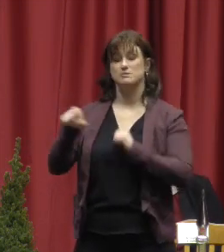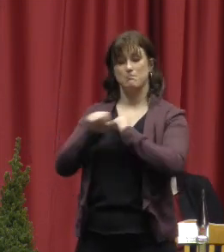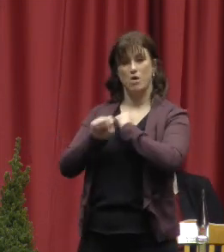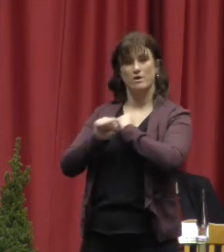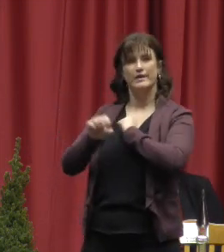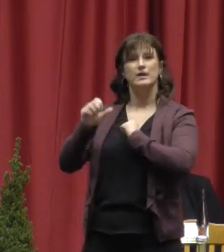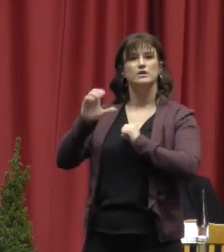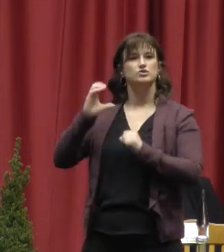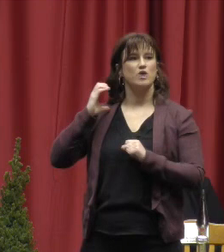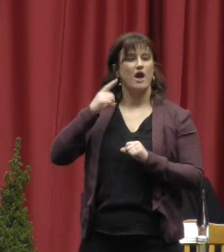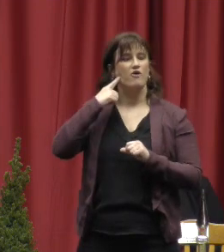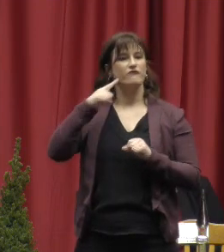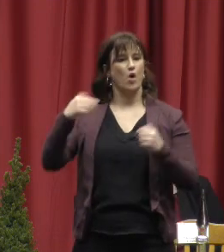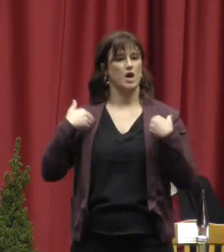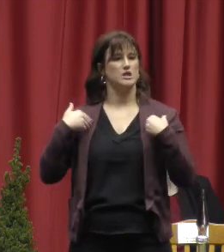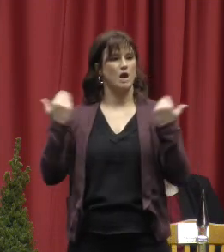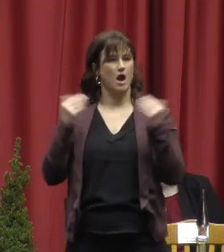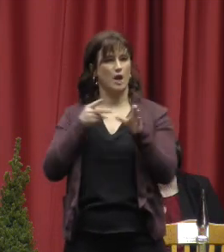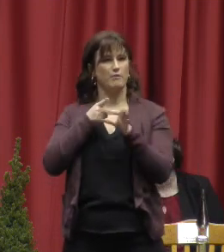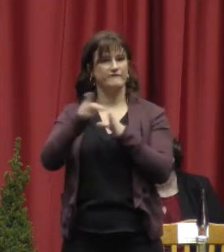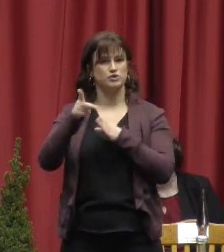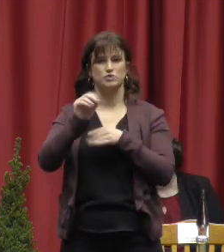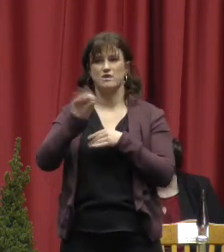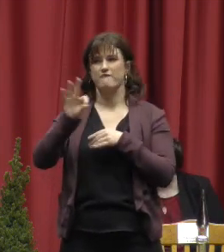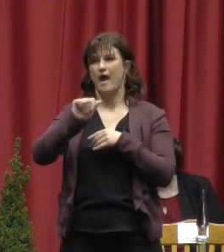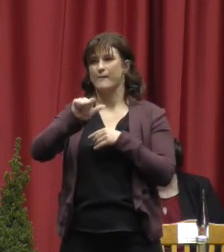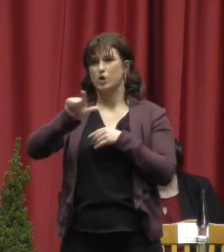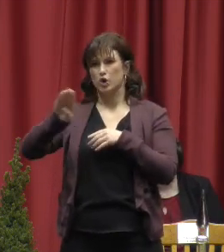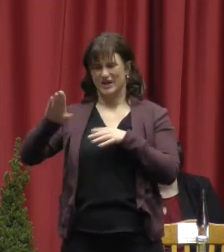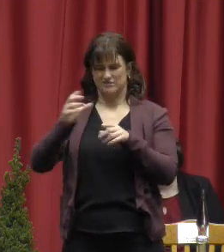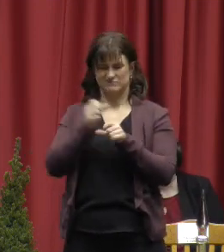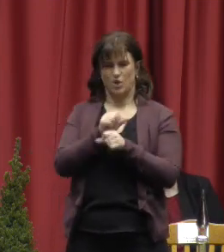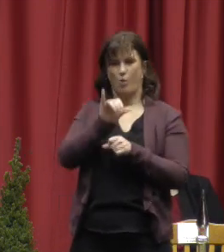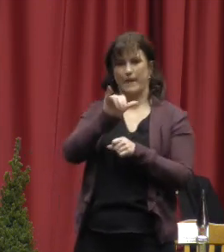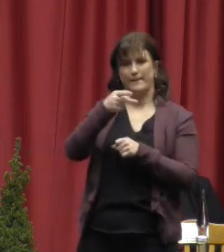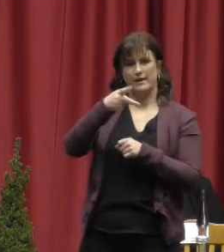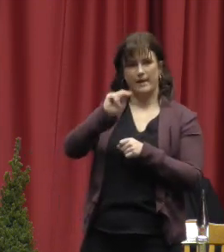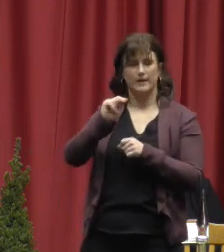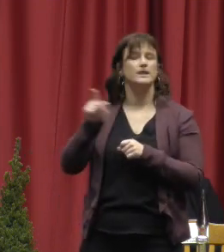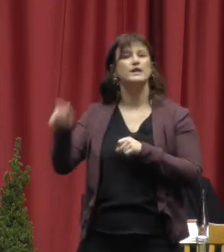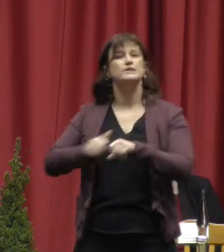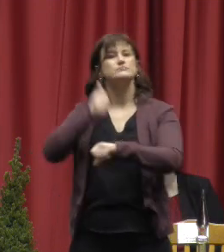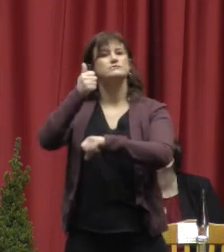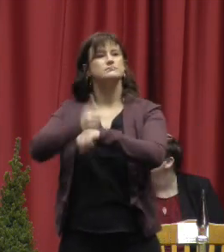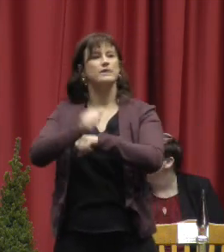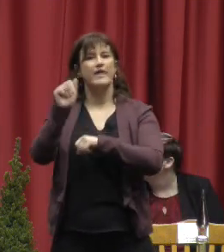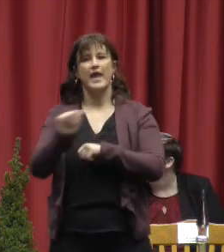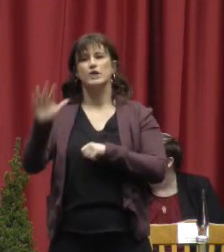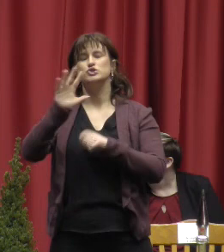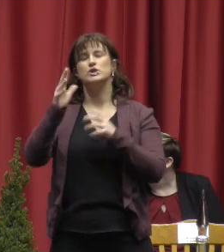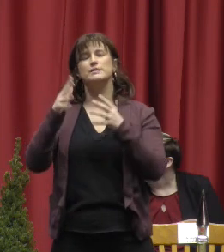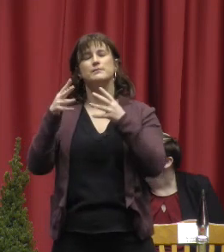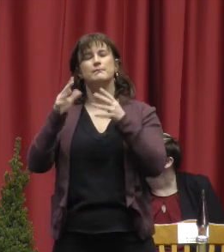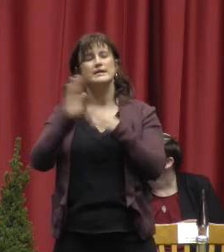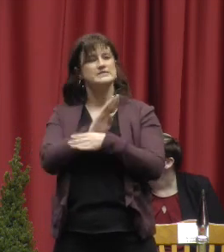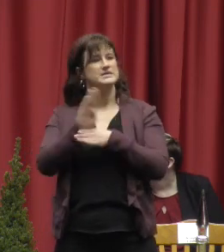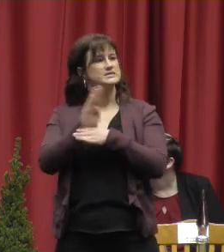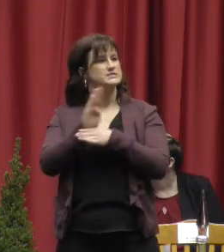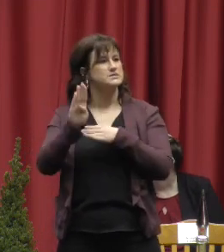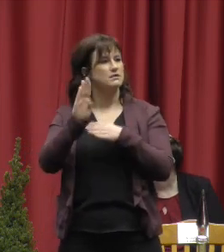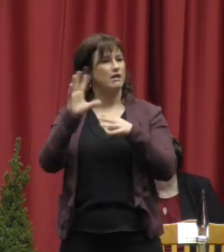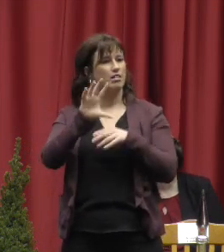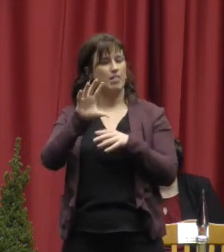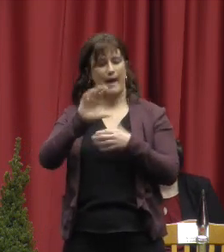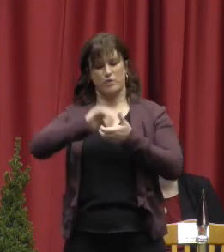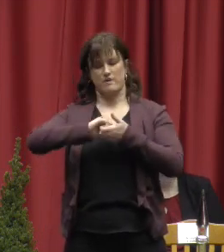member for Young Professionals of Albuquerque, a founding board member for the Asian Business Collaborative, and a member of the Anderson